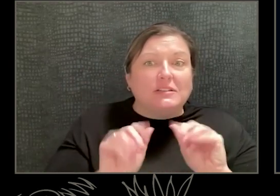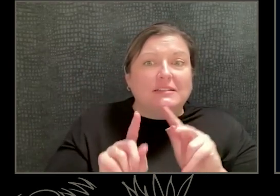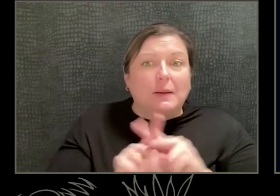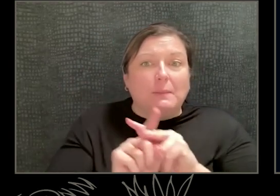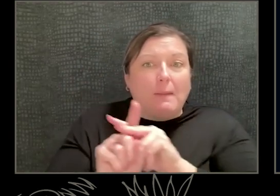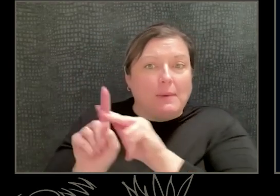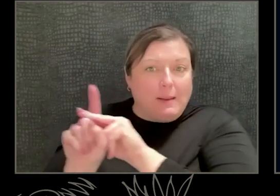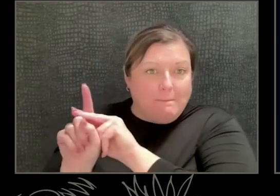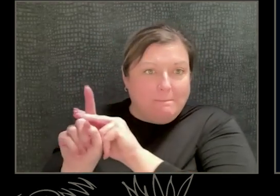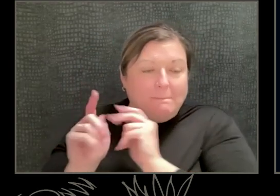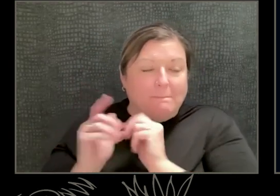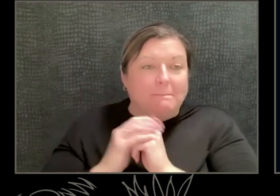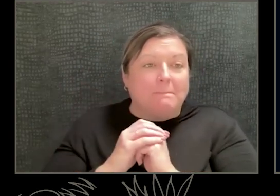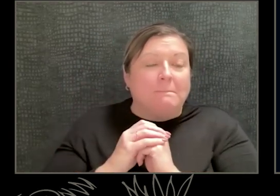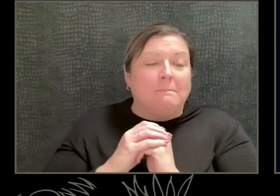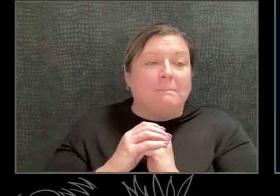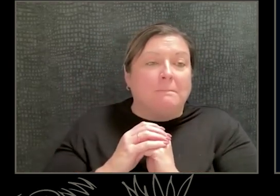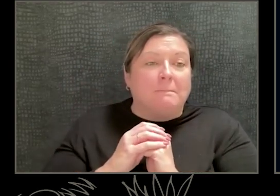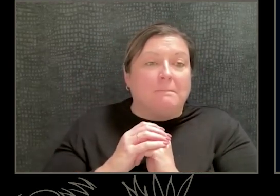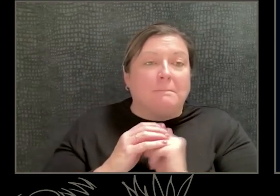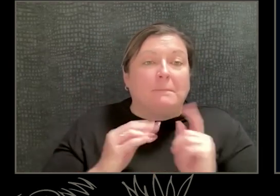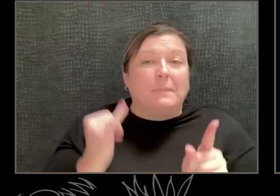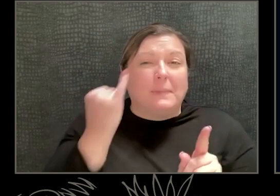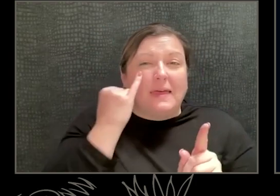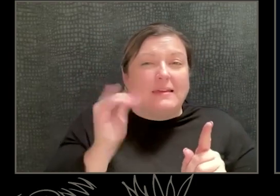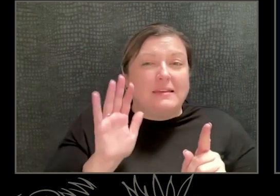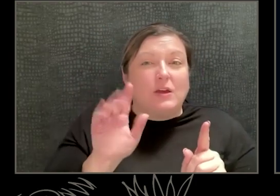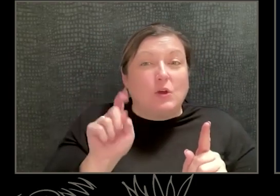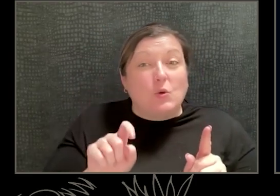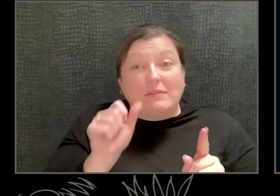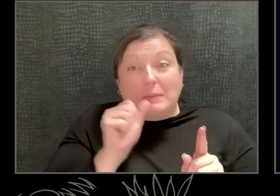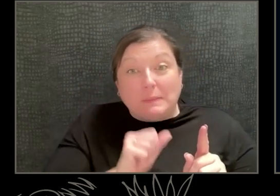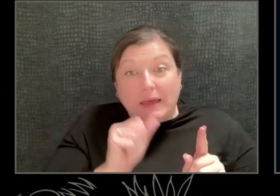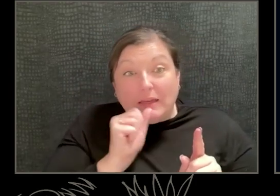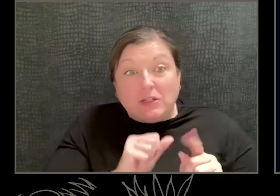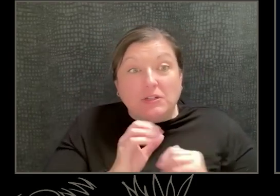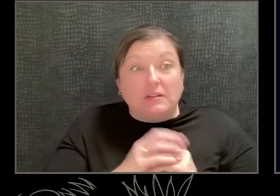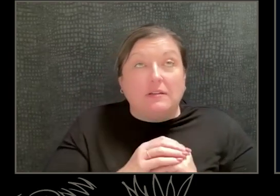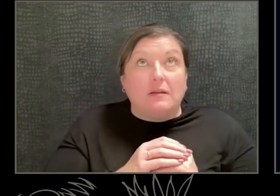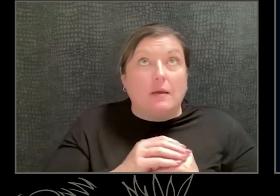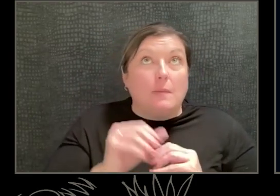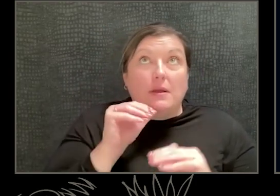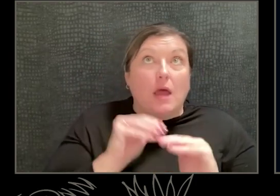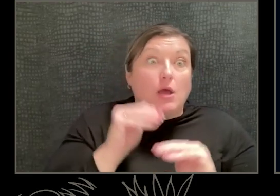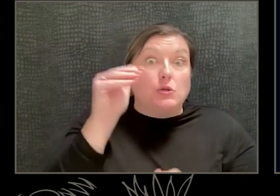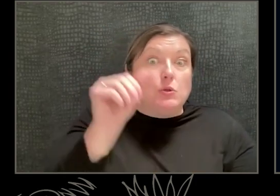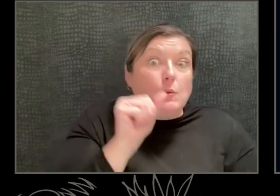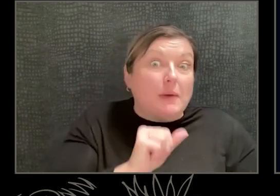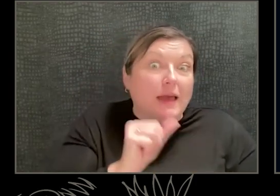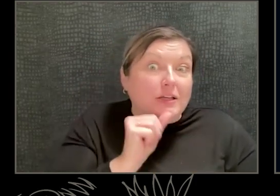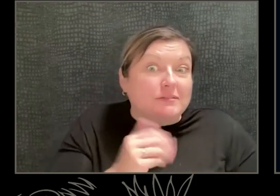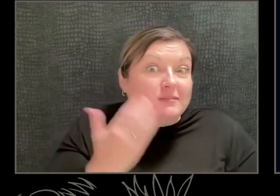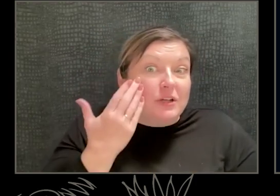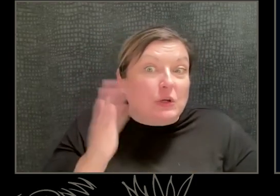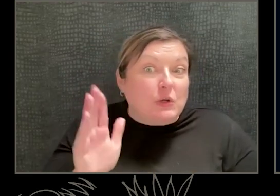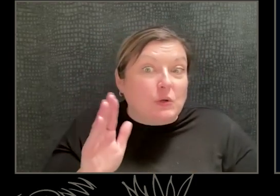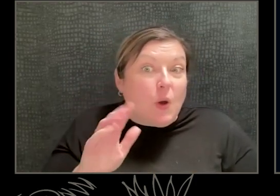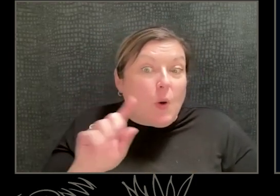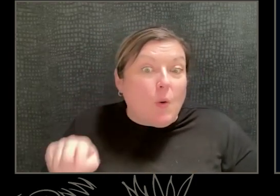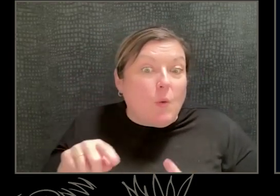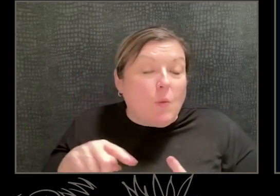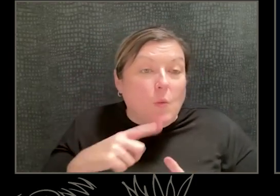So the idea is you kind of have to be patient, but you can't be too patient because you don't know what's still about to